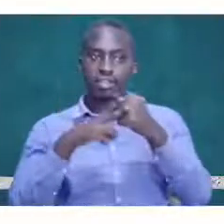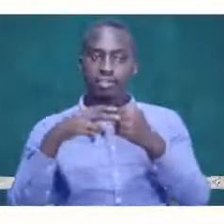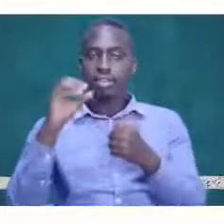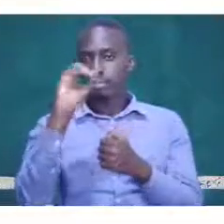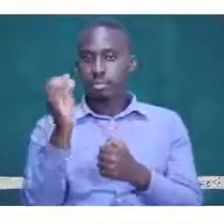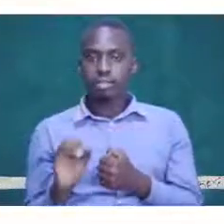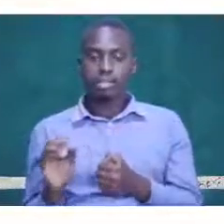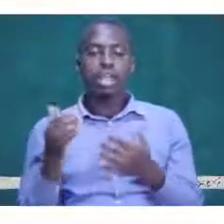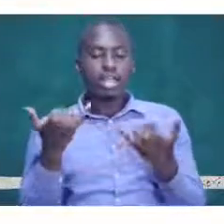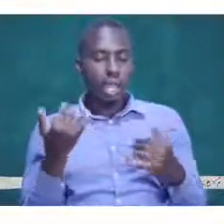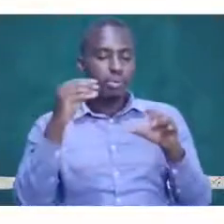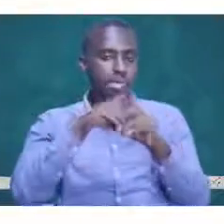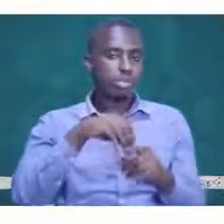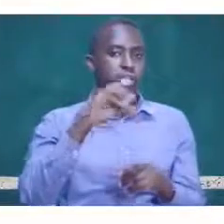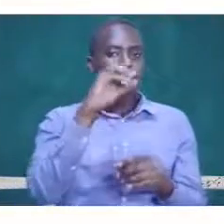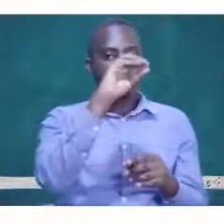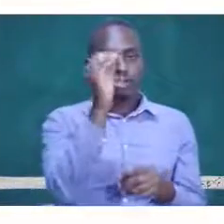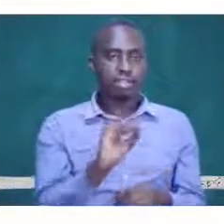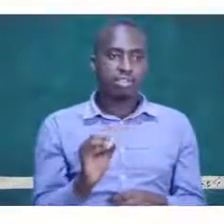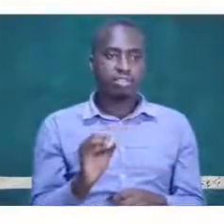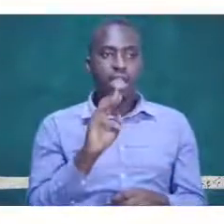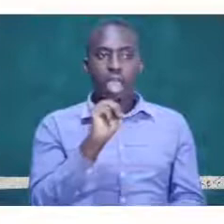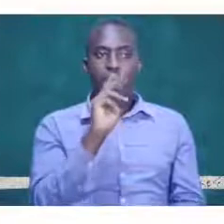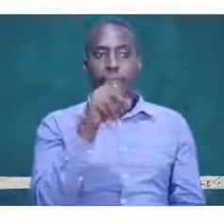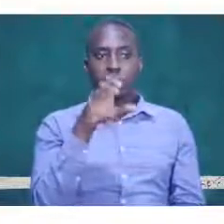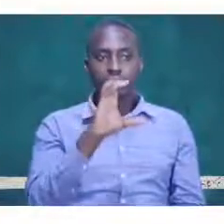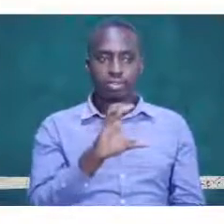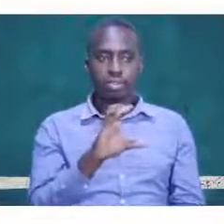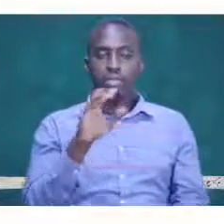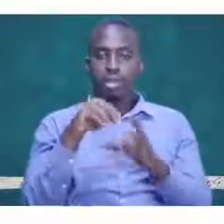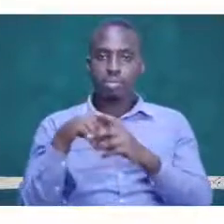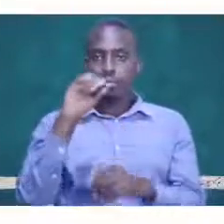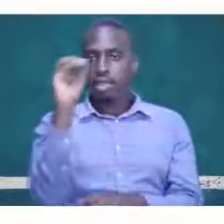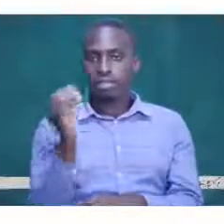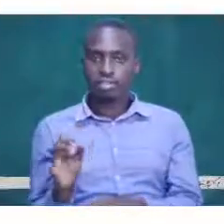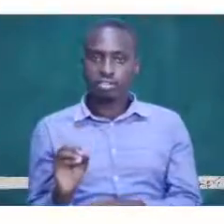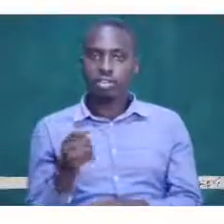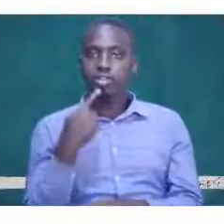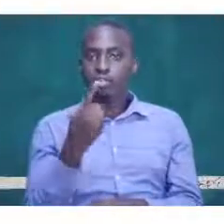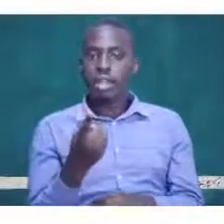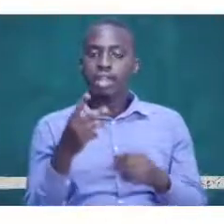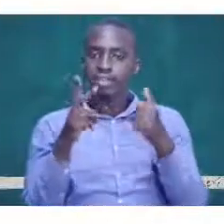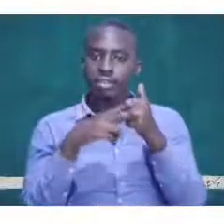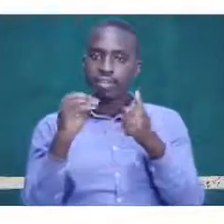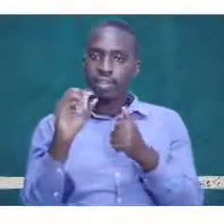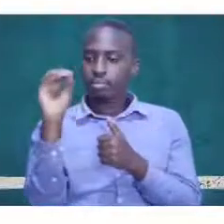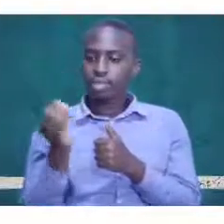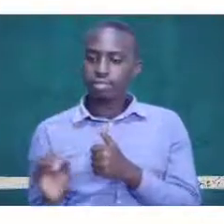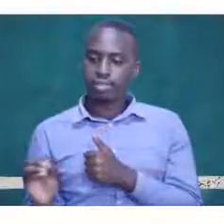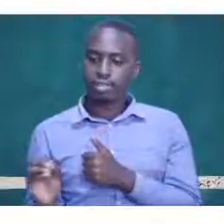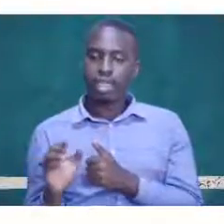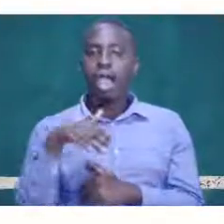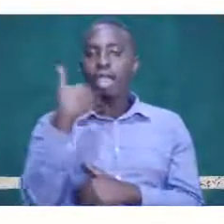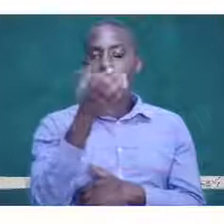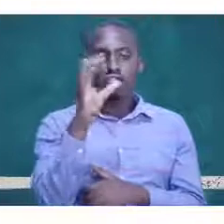it is in percentage. You're given marginal propensity to consume in percentage, which is 70%.